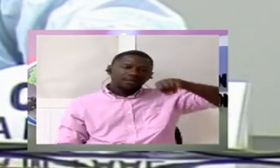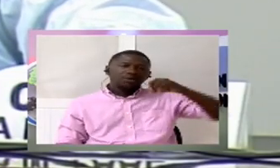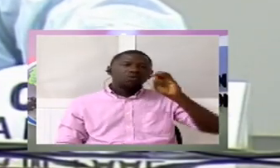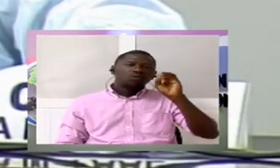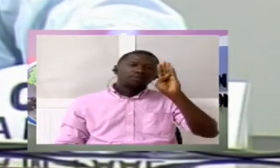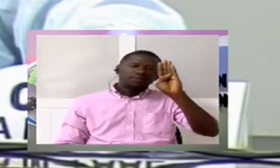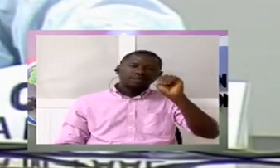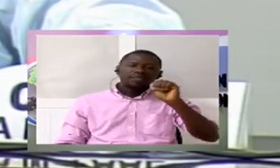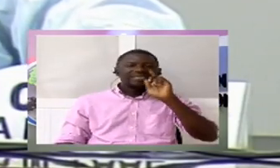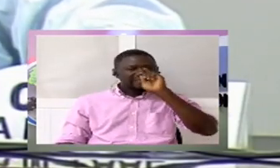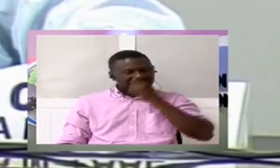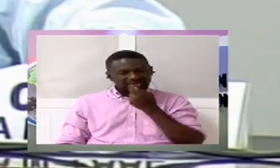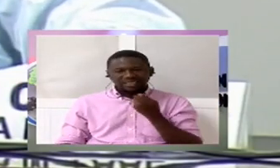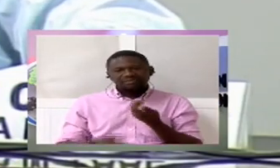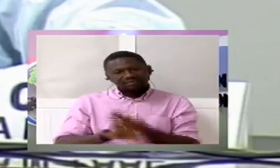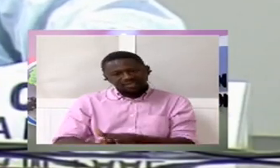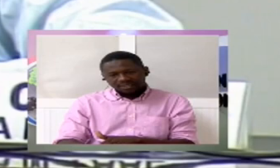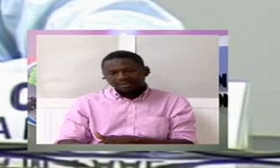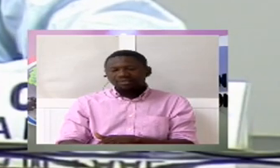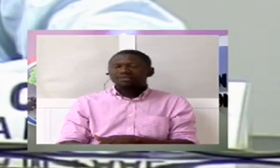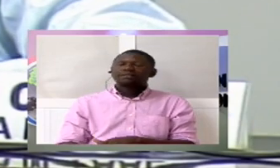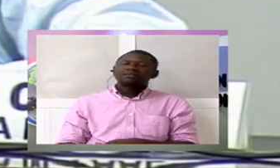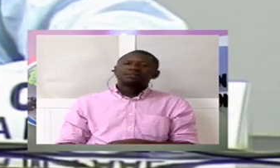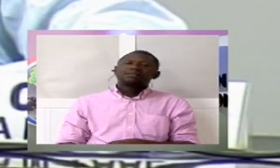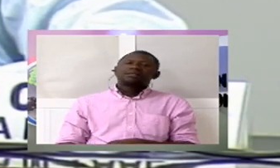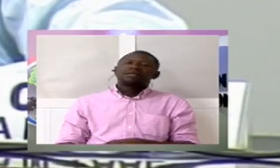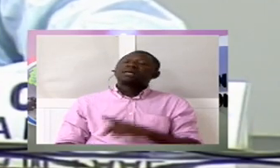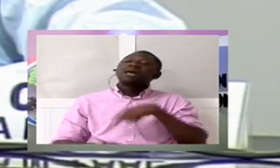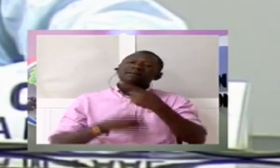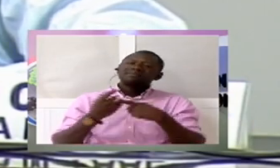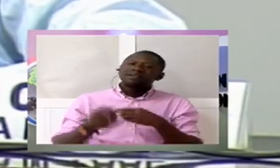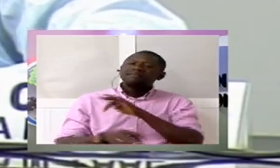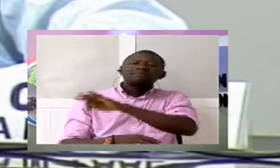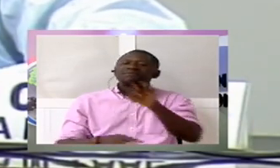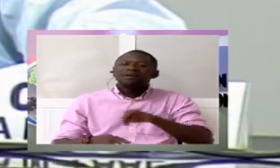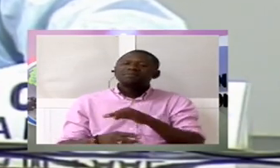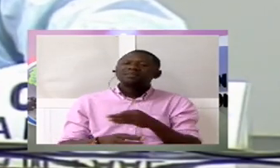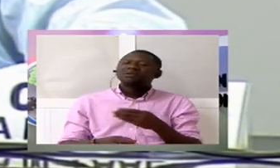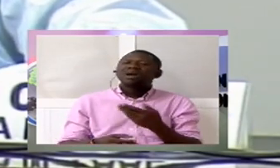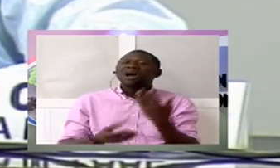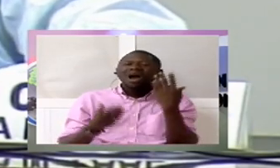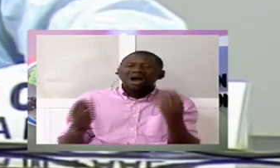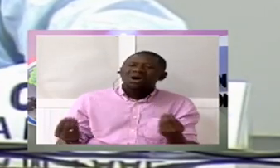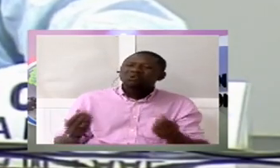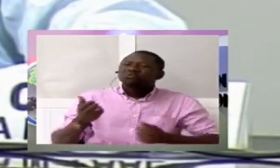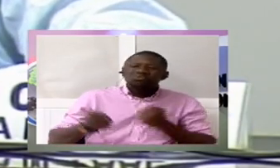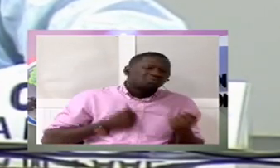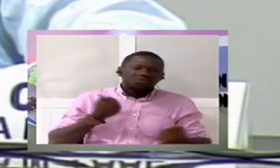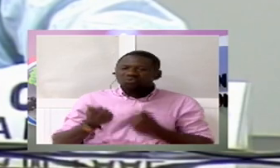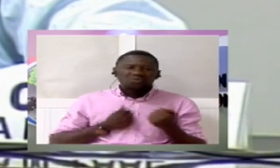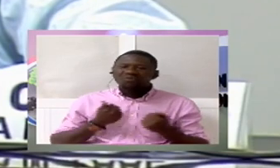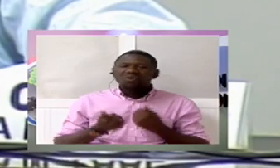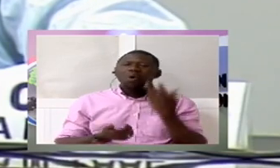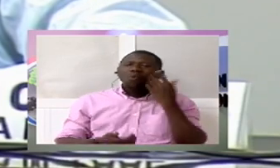nyadile. And the impact of his demise on his family. Aning ala bangonata mungkule sababu